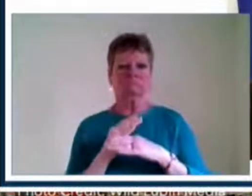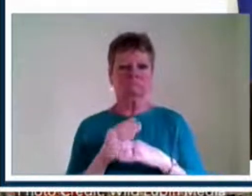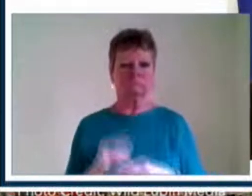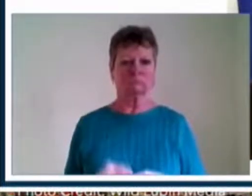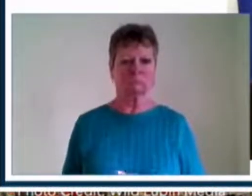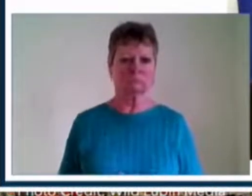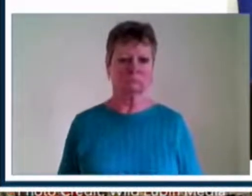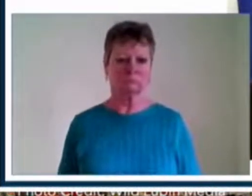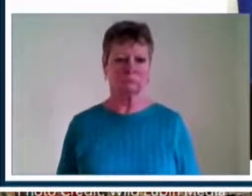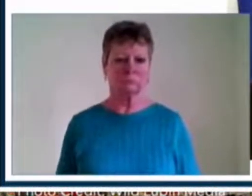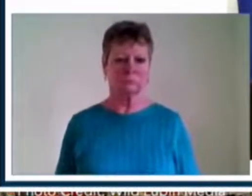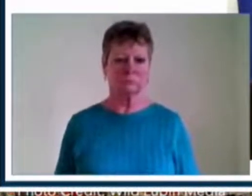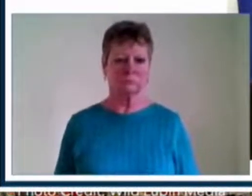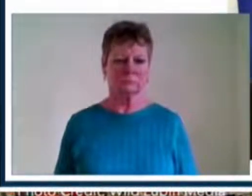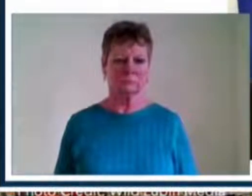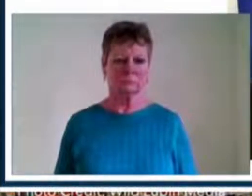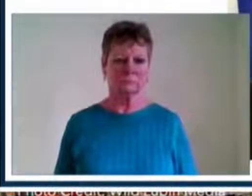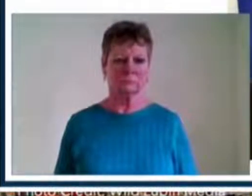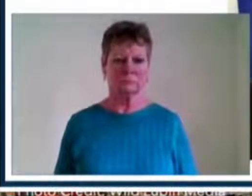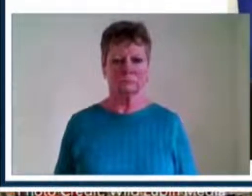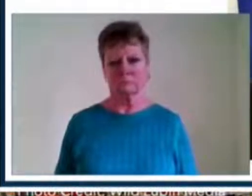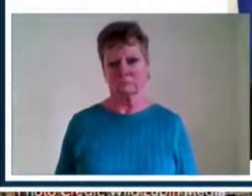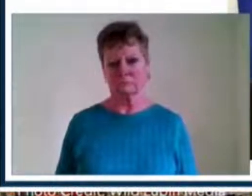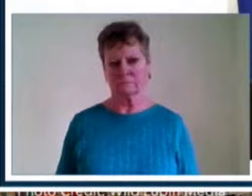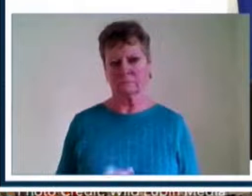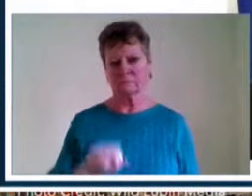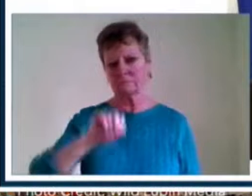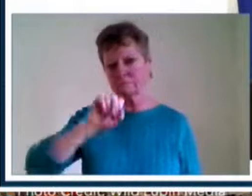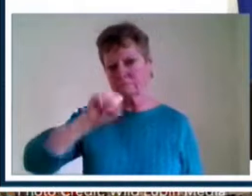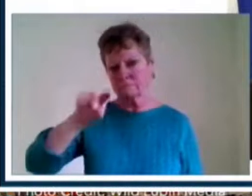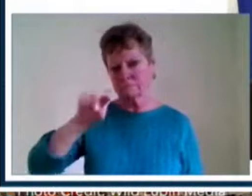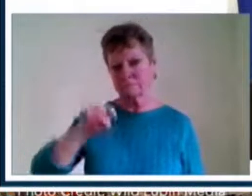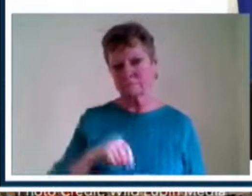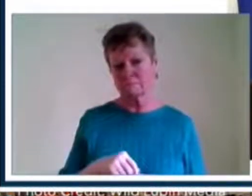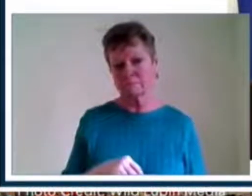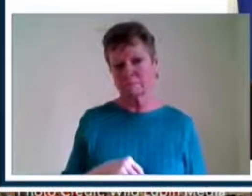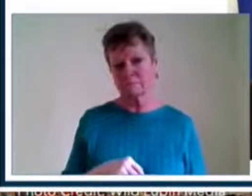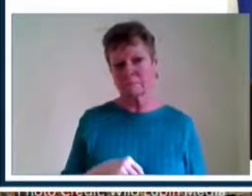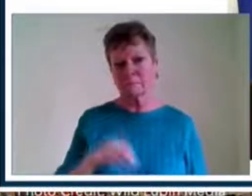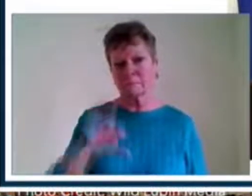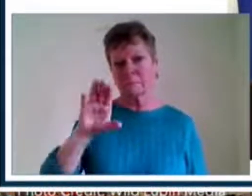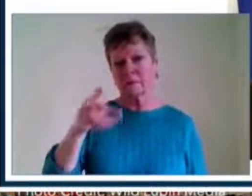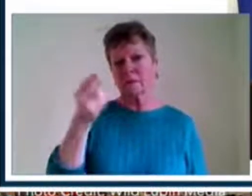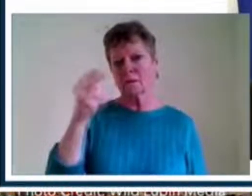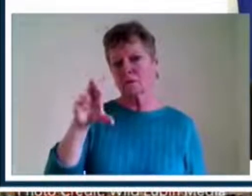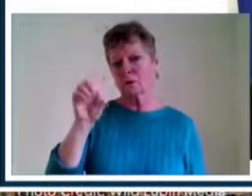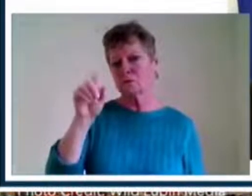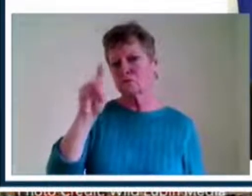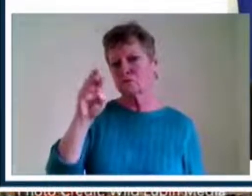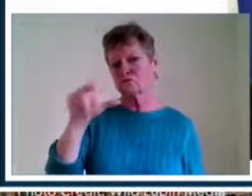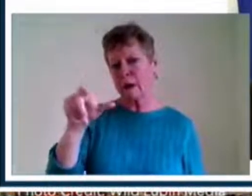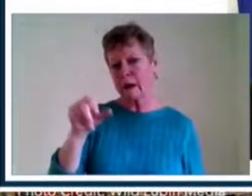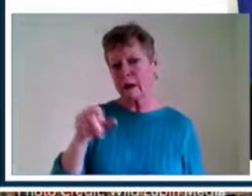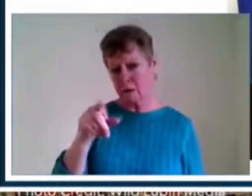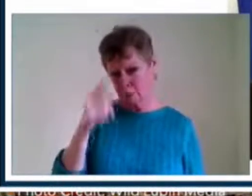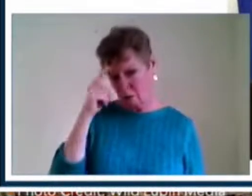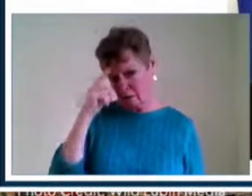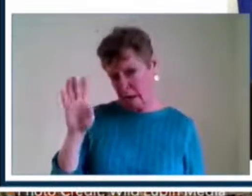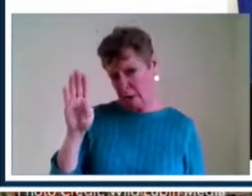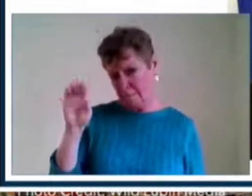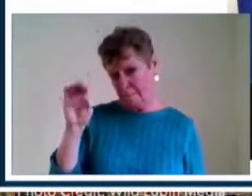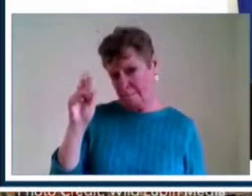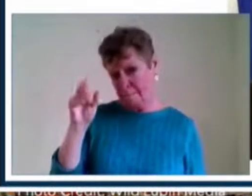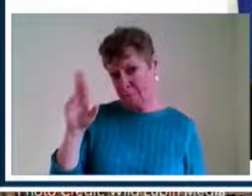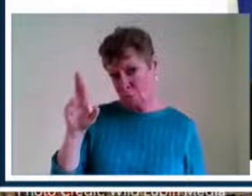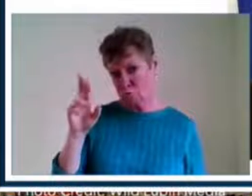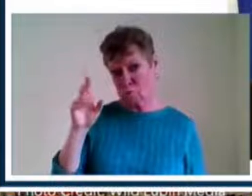follow-up, Pat? Yes, I do. Dr. Strang or Premier Houston, will the booster shot become part of the